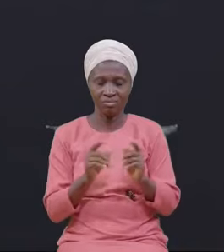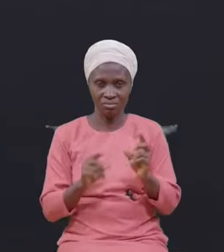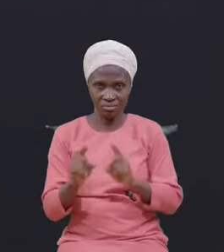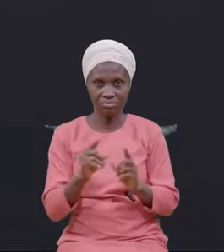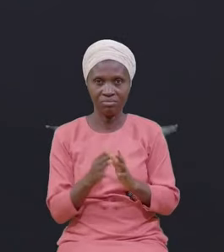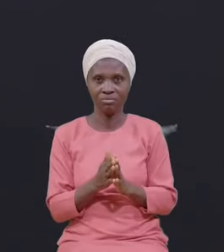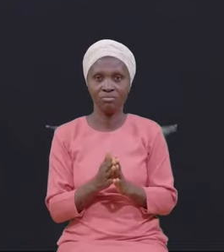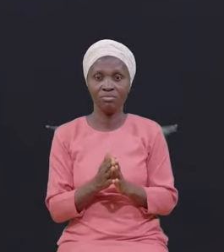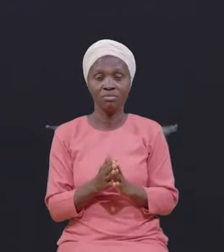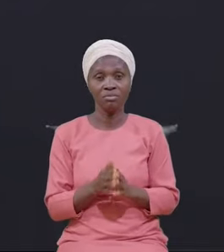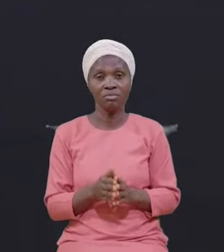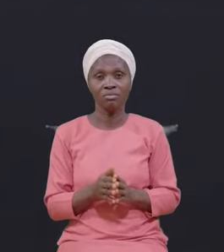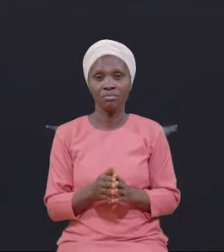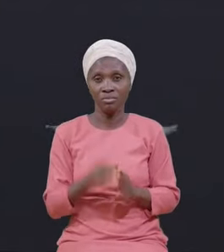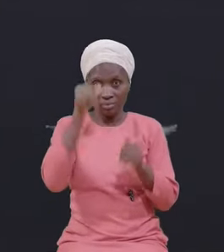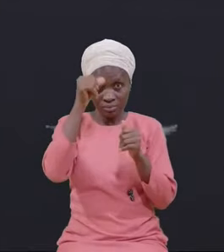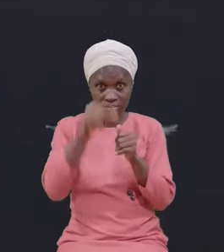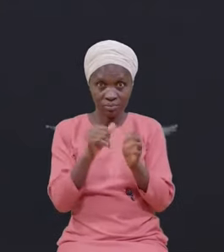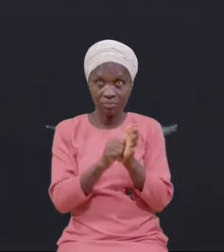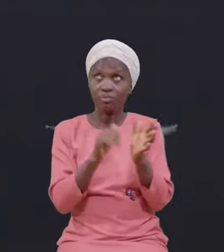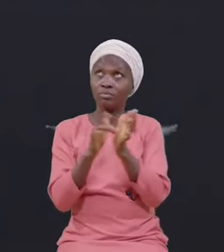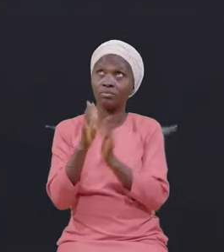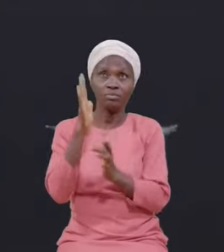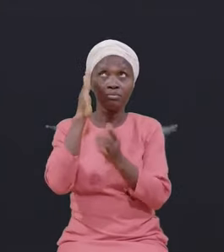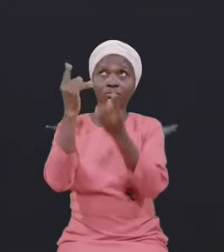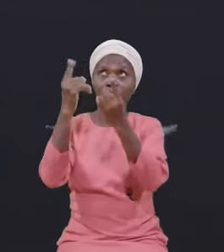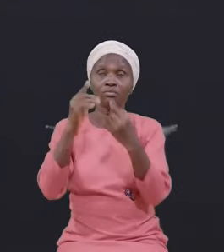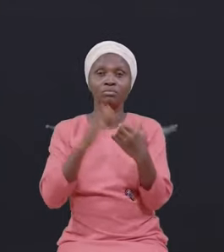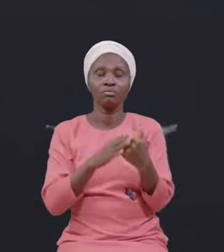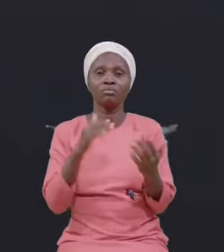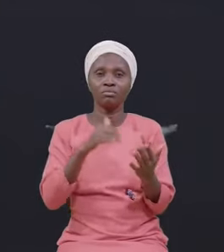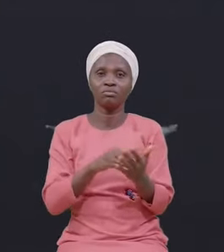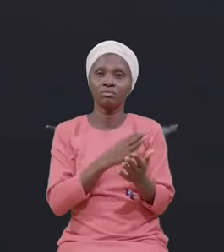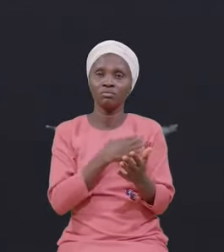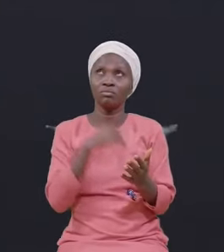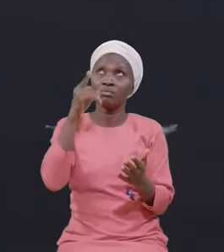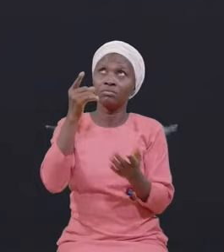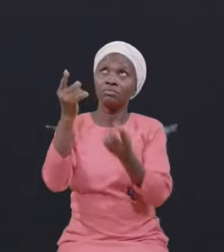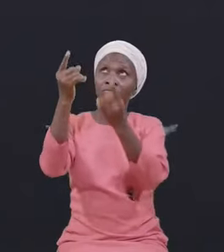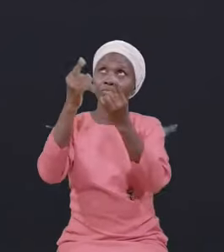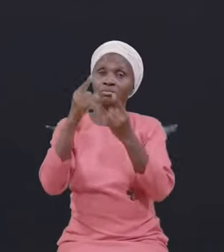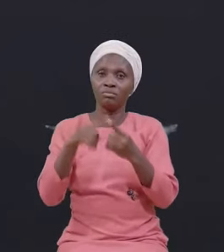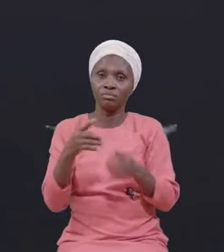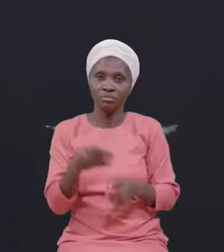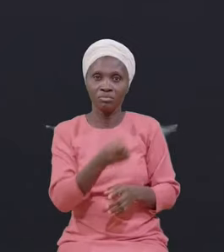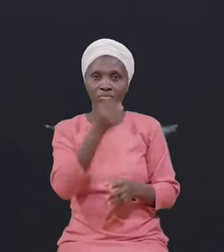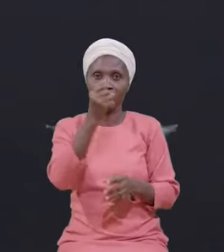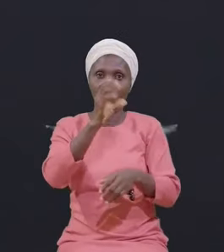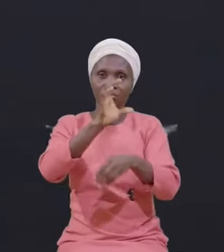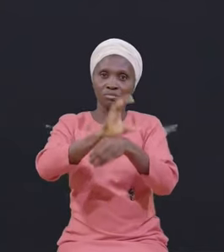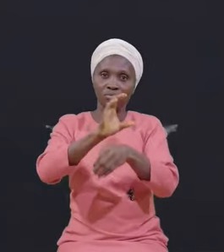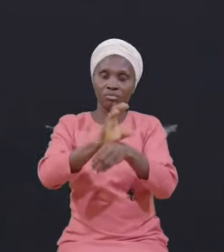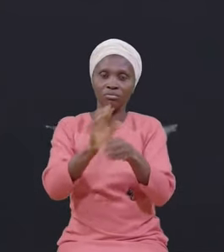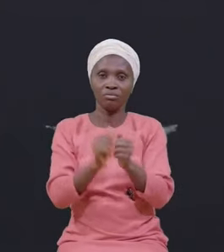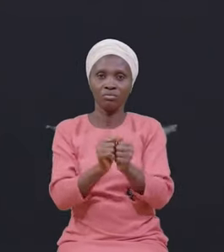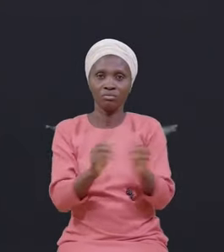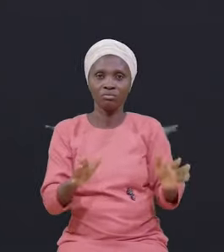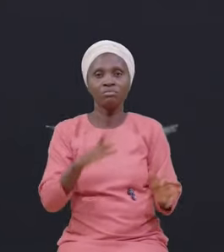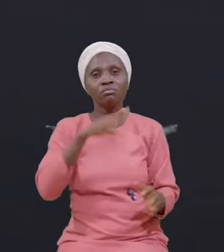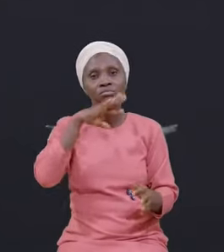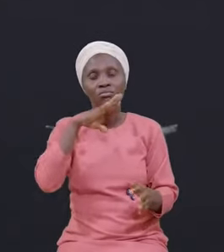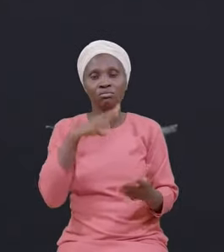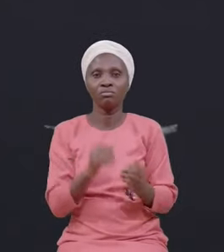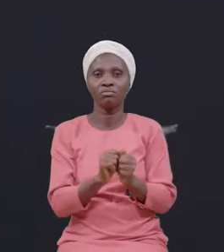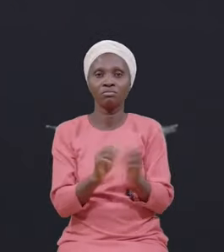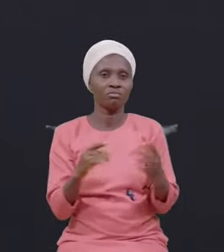church that is without spot or wrinkle my sister pray my brother pray oh